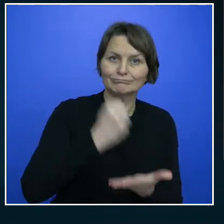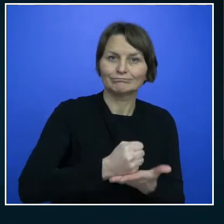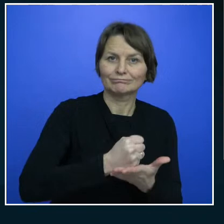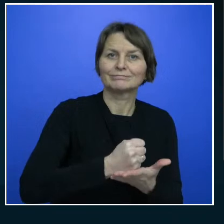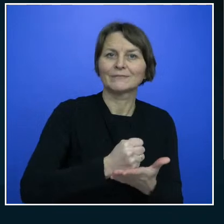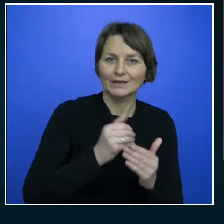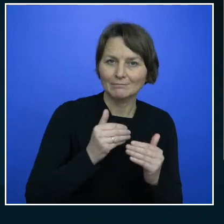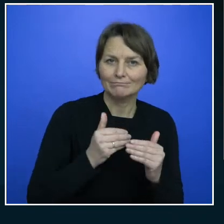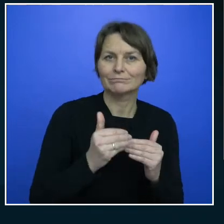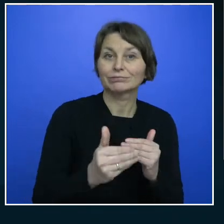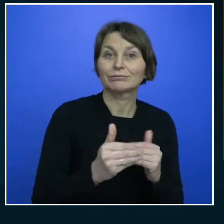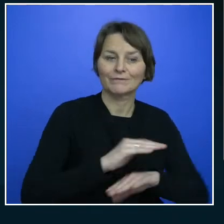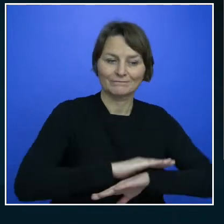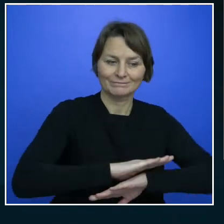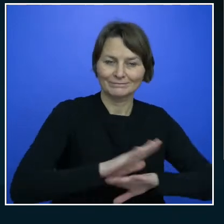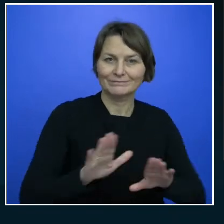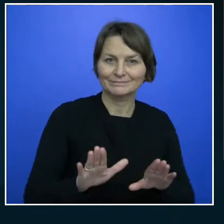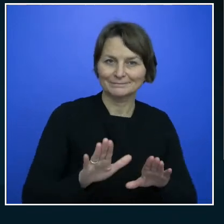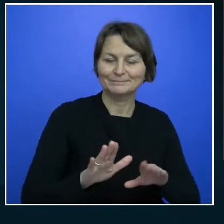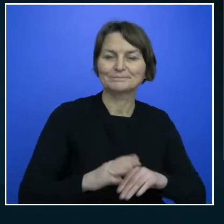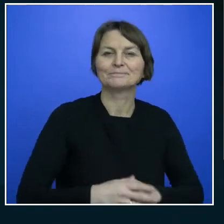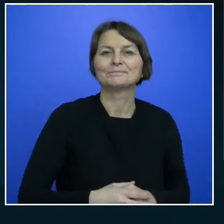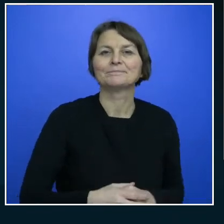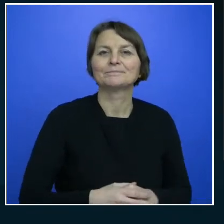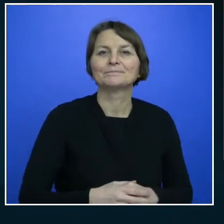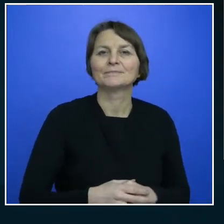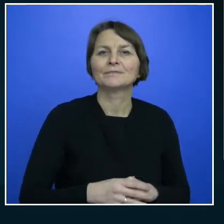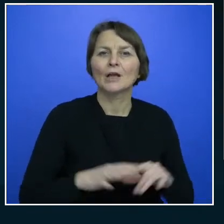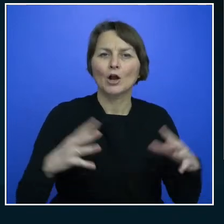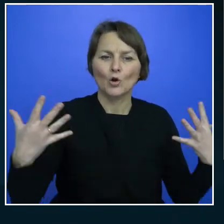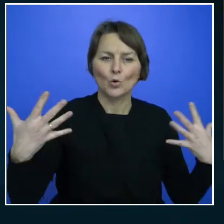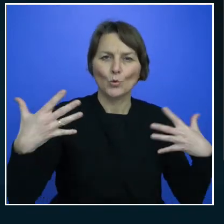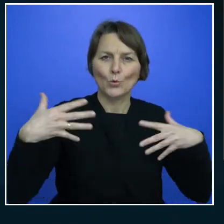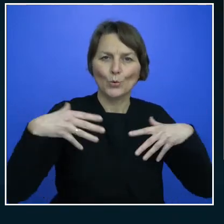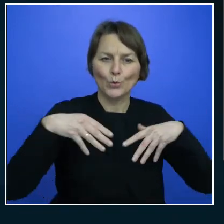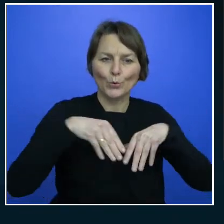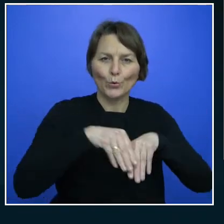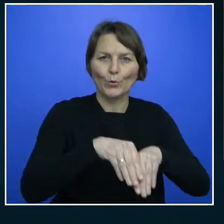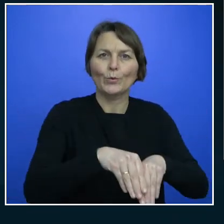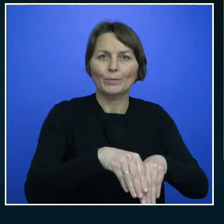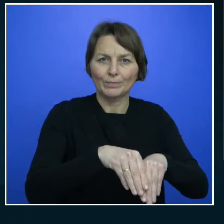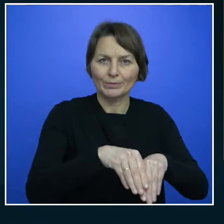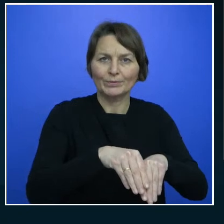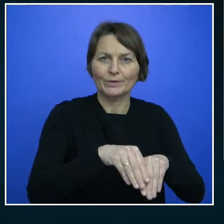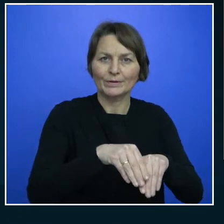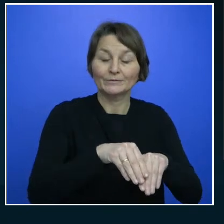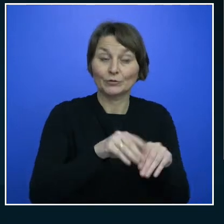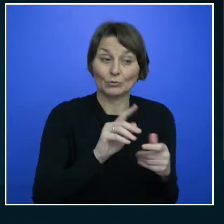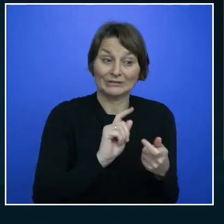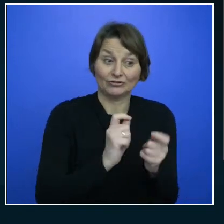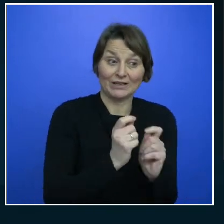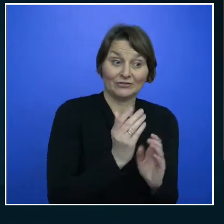and complete. Now it will go to merge my change,